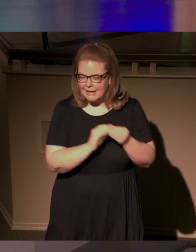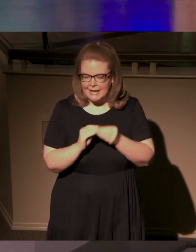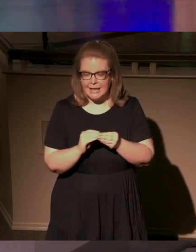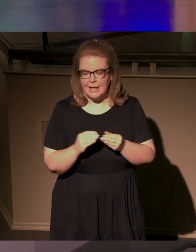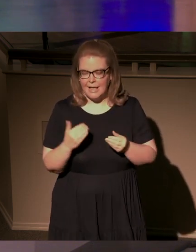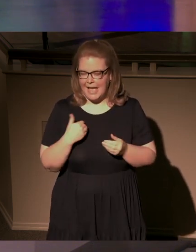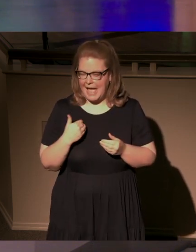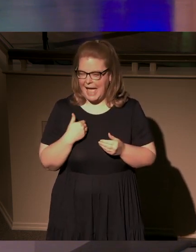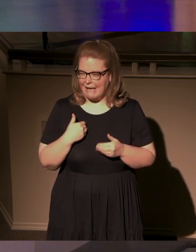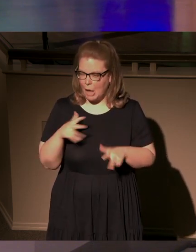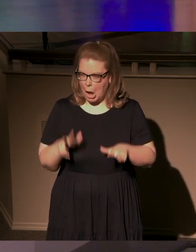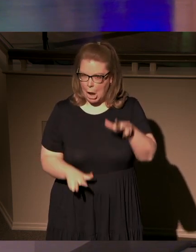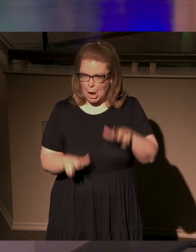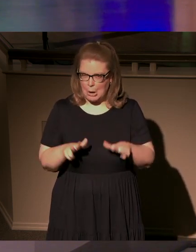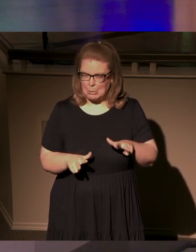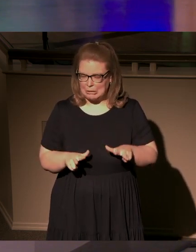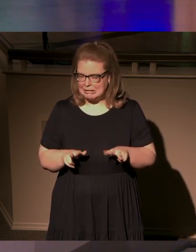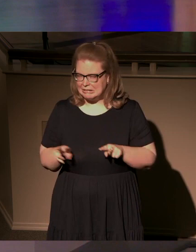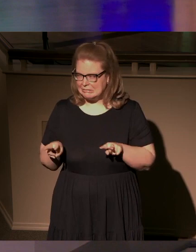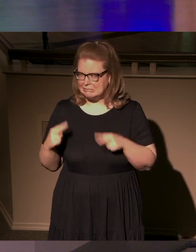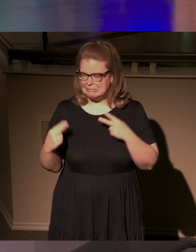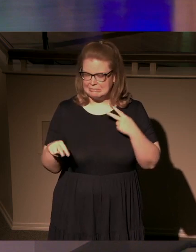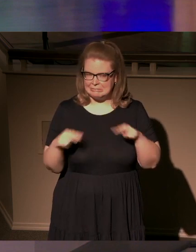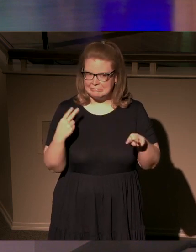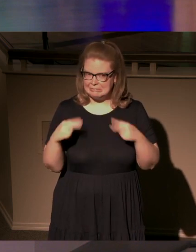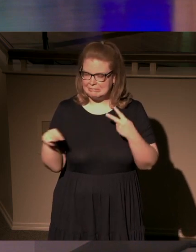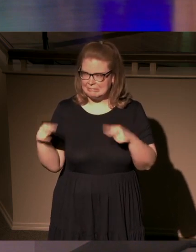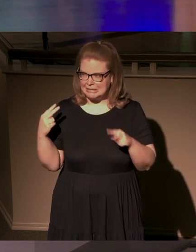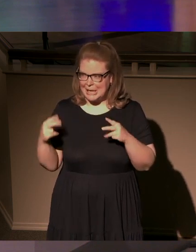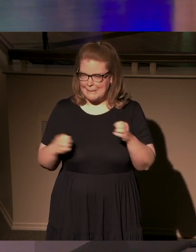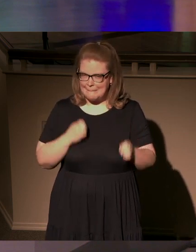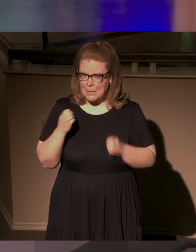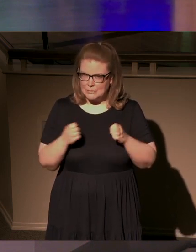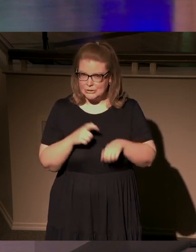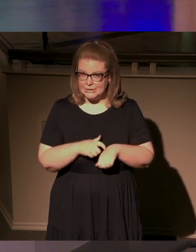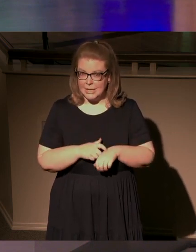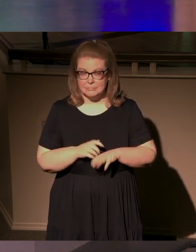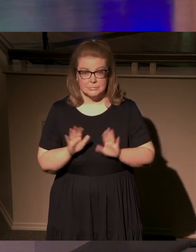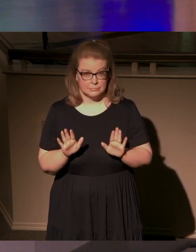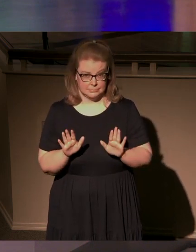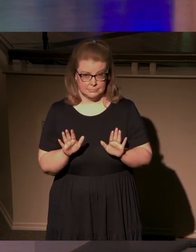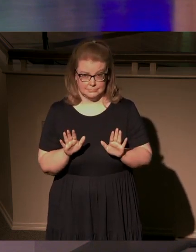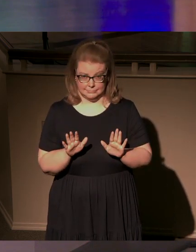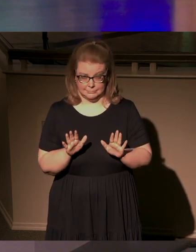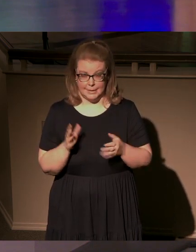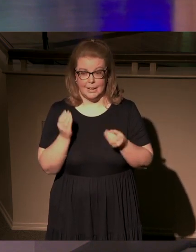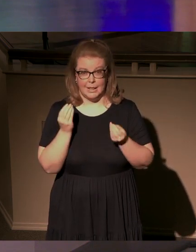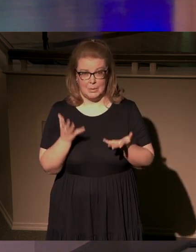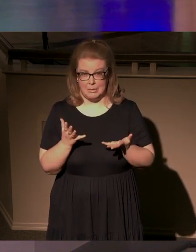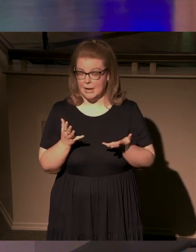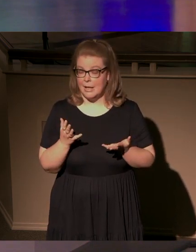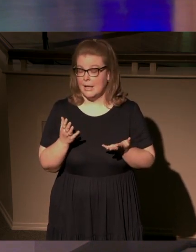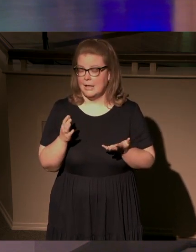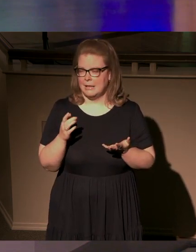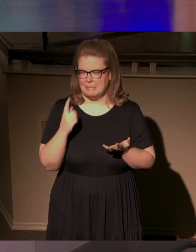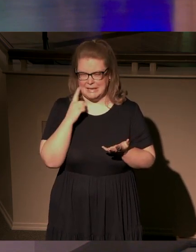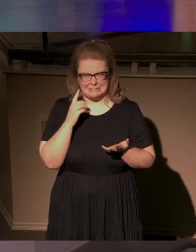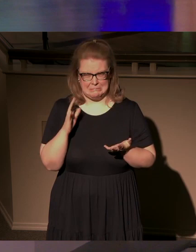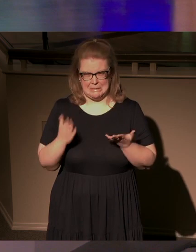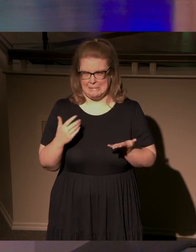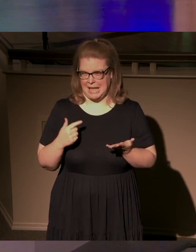all kinds of awkward emotional times, and I just don't know if I want to do